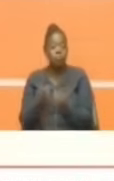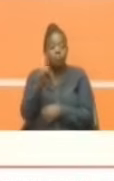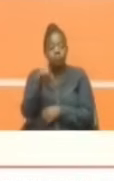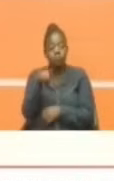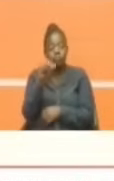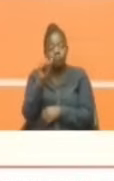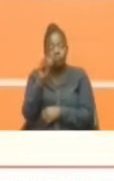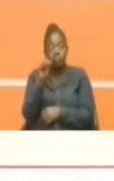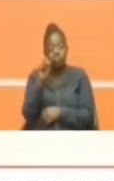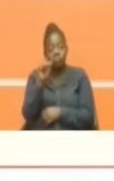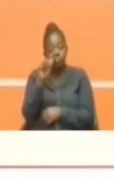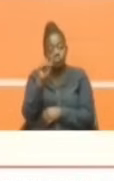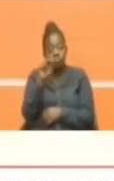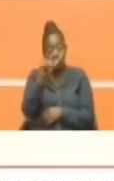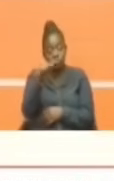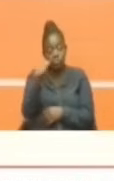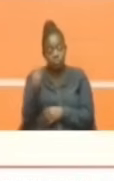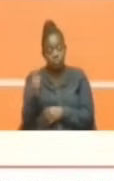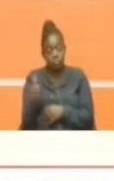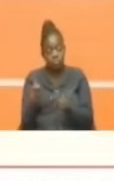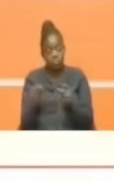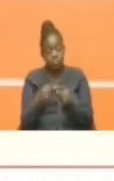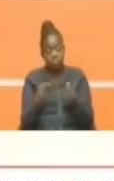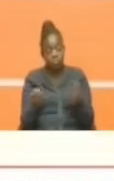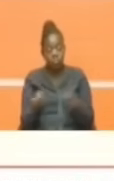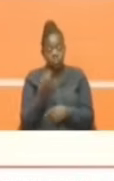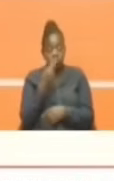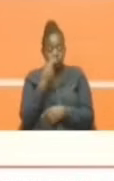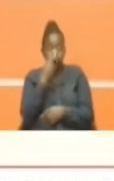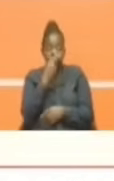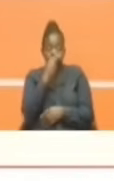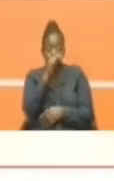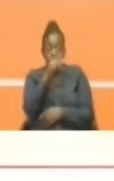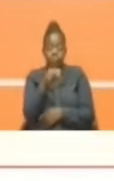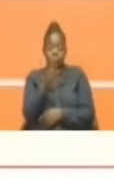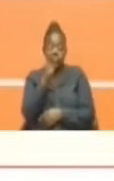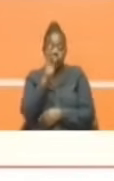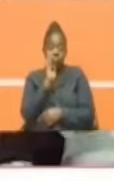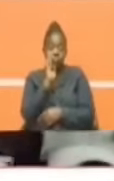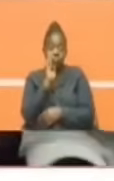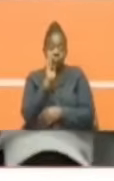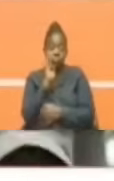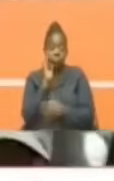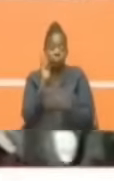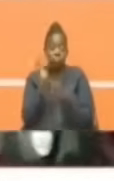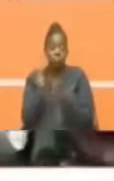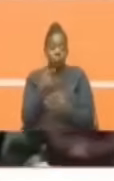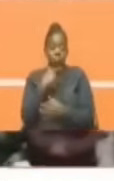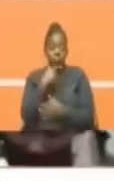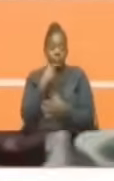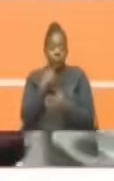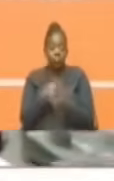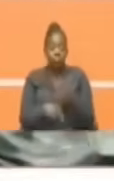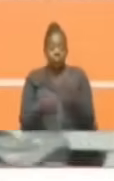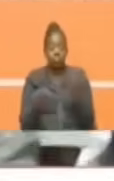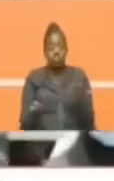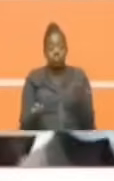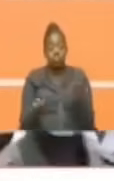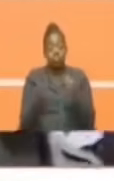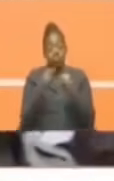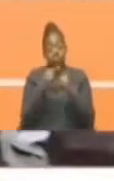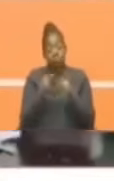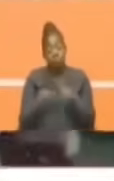pornography and other forms of addiction such as drugs and alcohol abuse. Yenyamino rumwe rw'abavubuka bawanduka